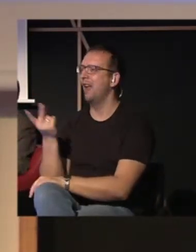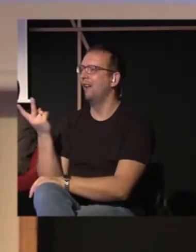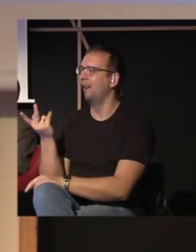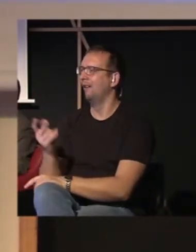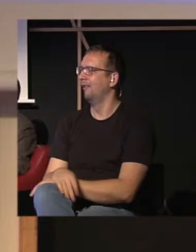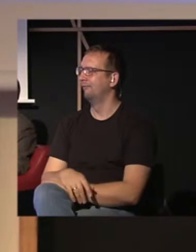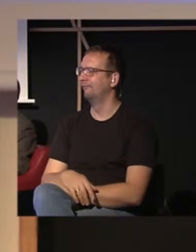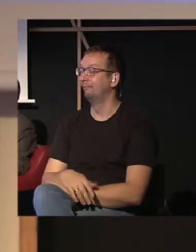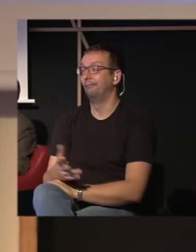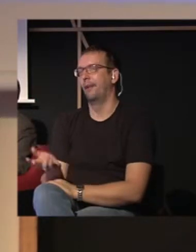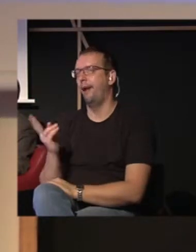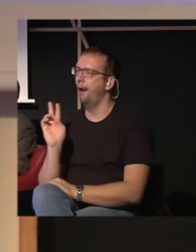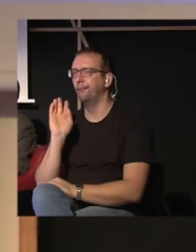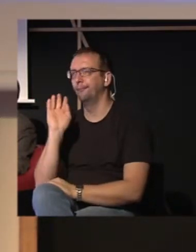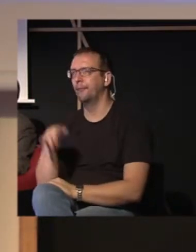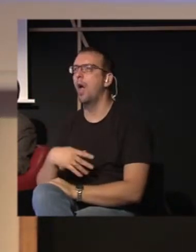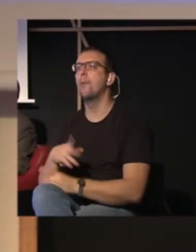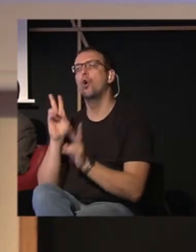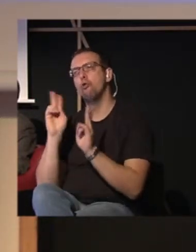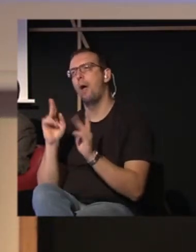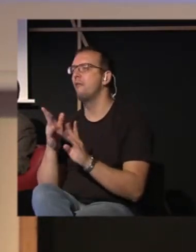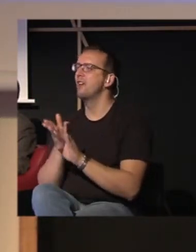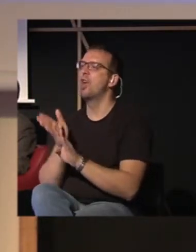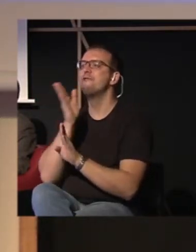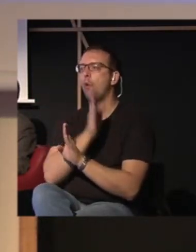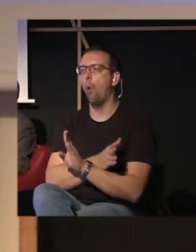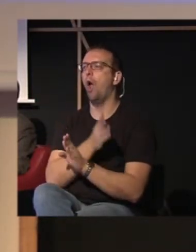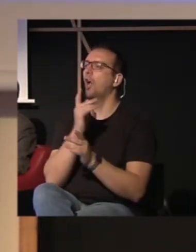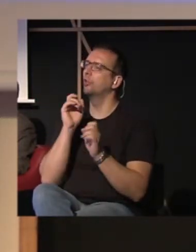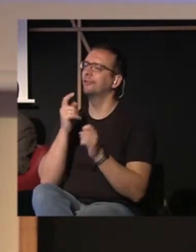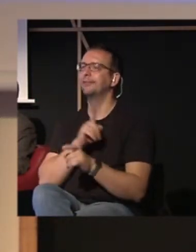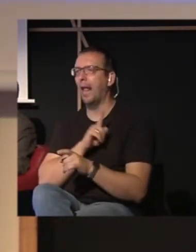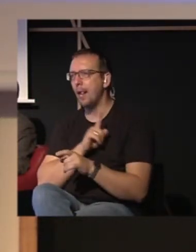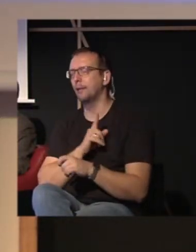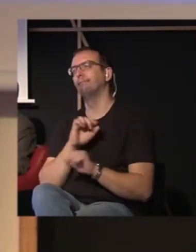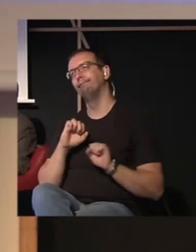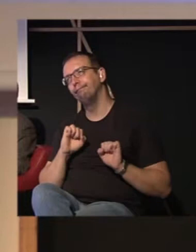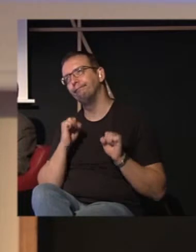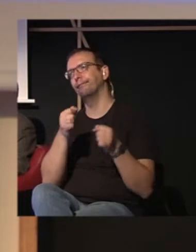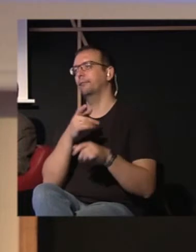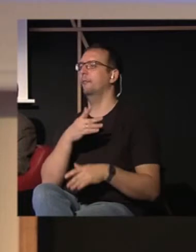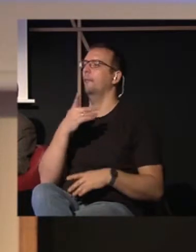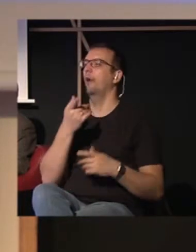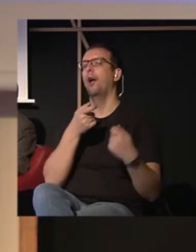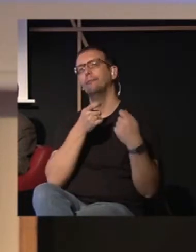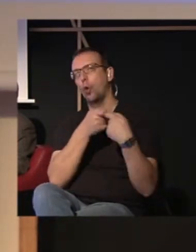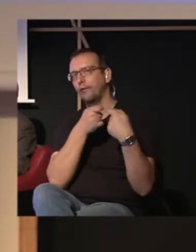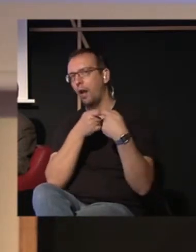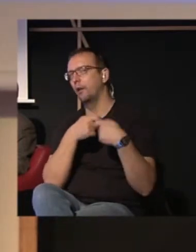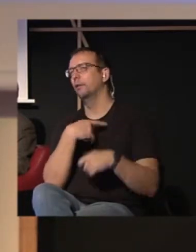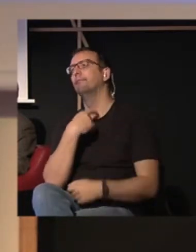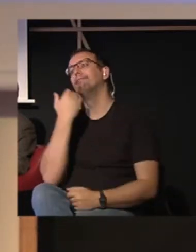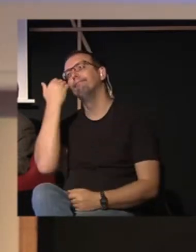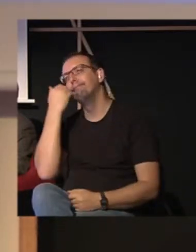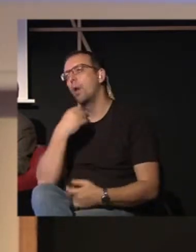the specific needs that I will have when attending events. And the earlier in advance that we can do this, it's usually